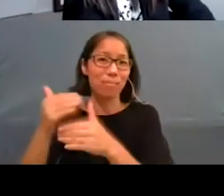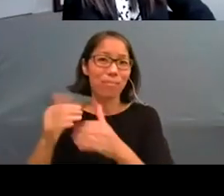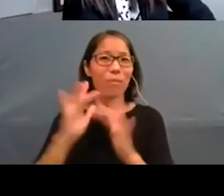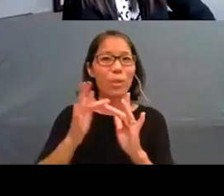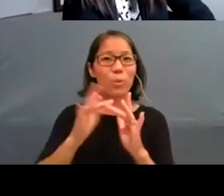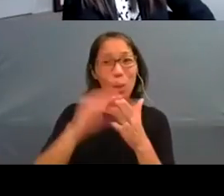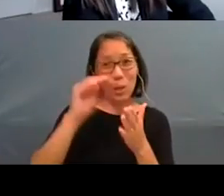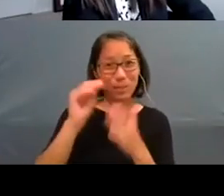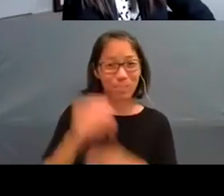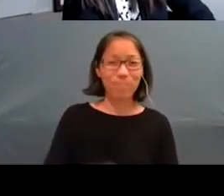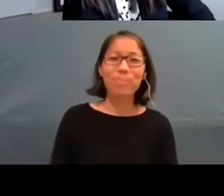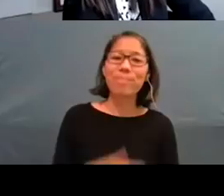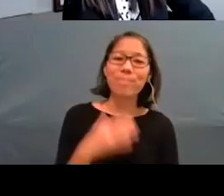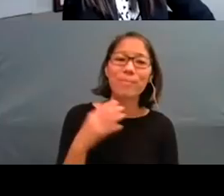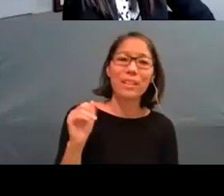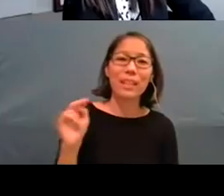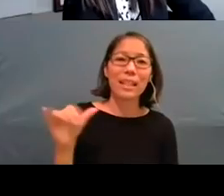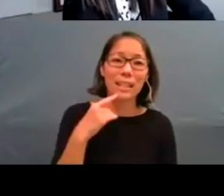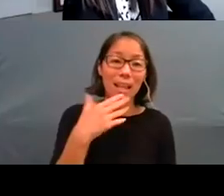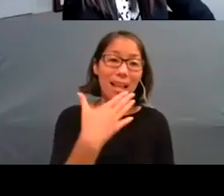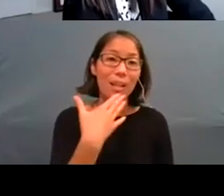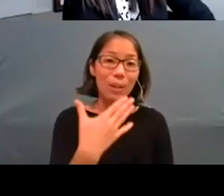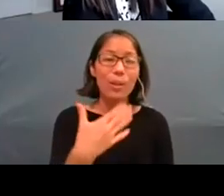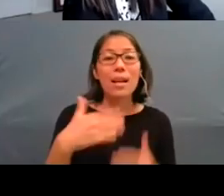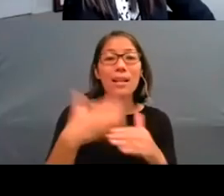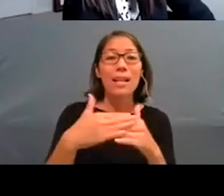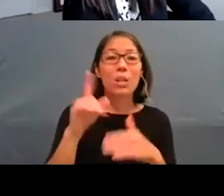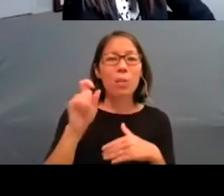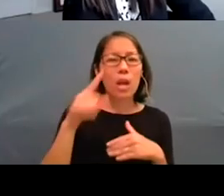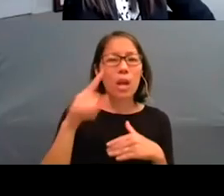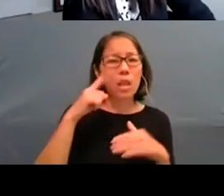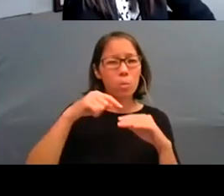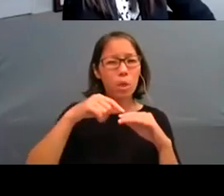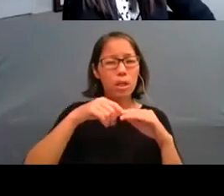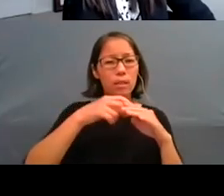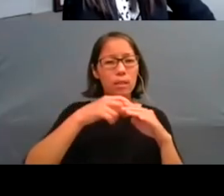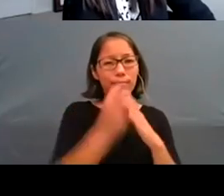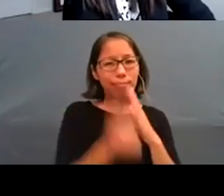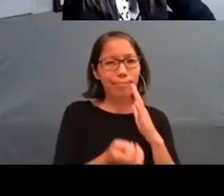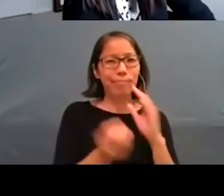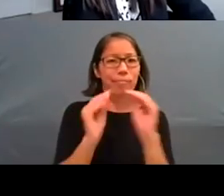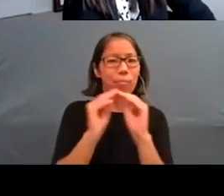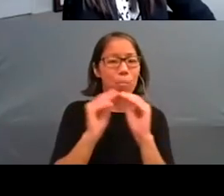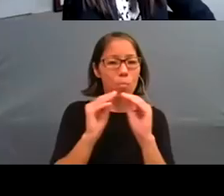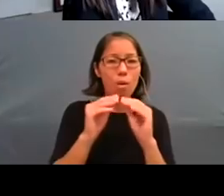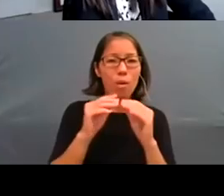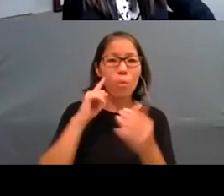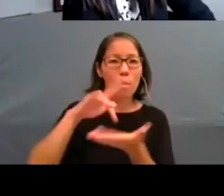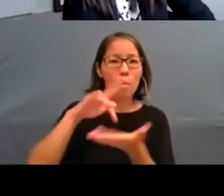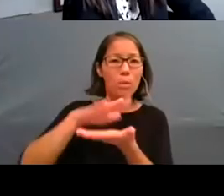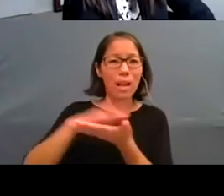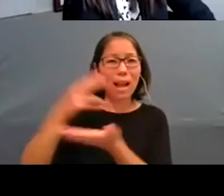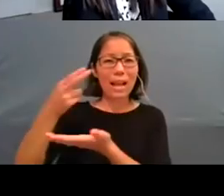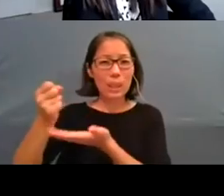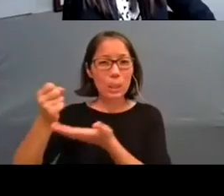Thank you. This next question, I think we'll be going more into detail on this when we have our middle and high school general